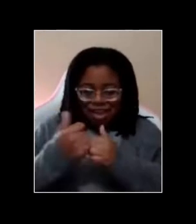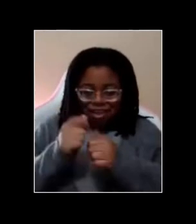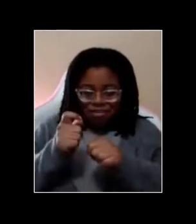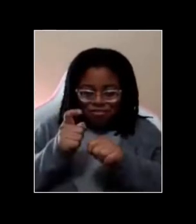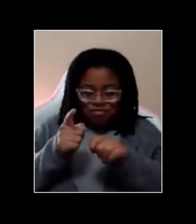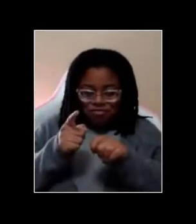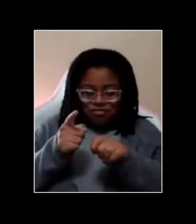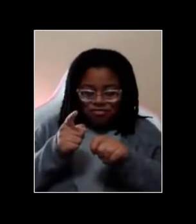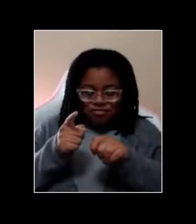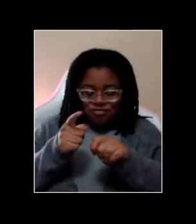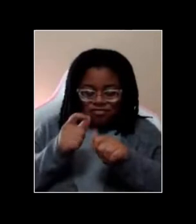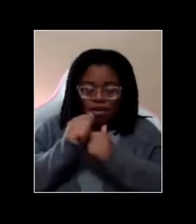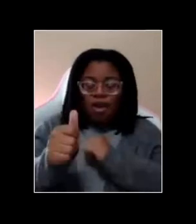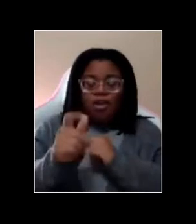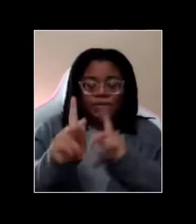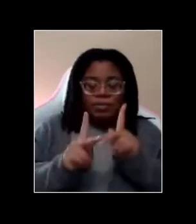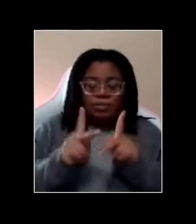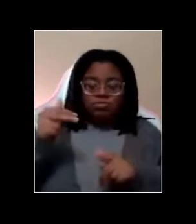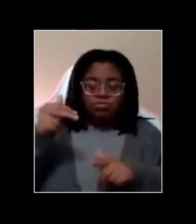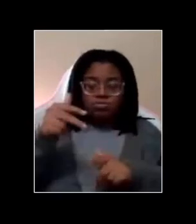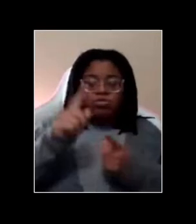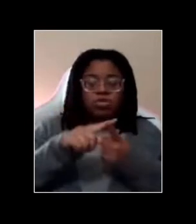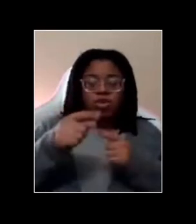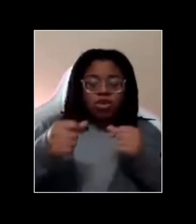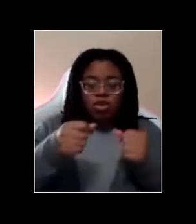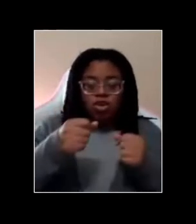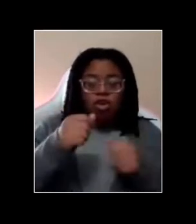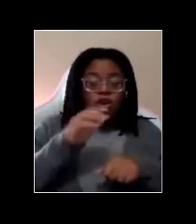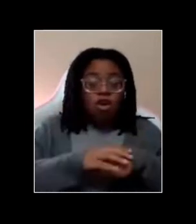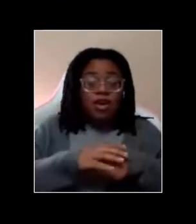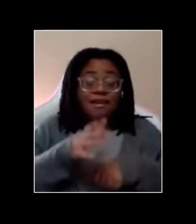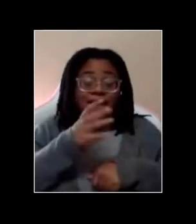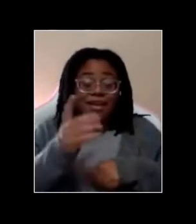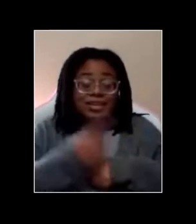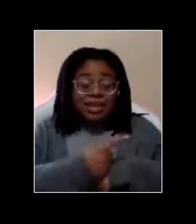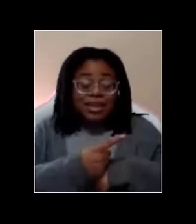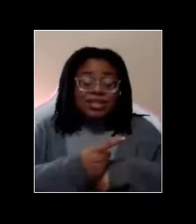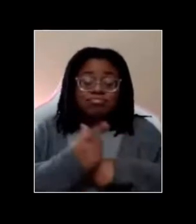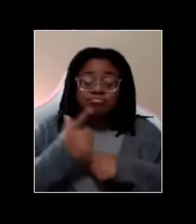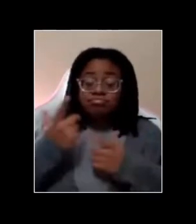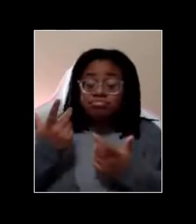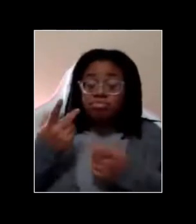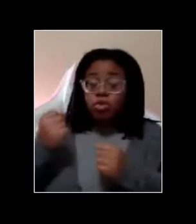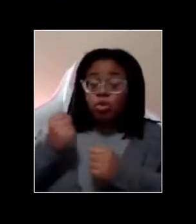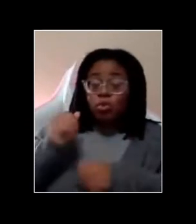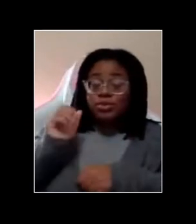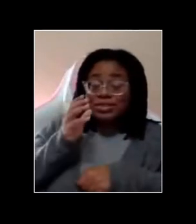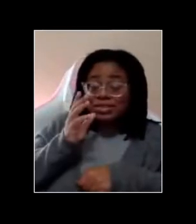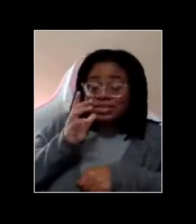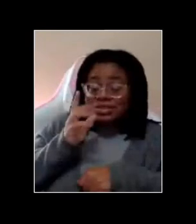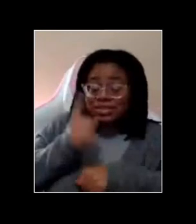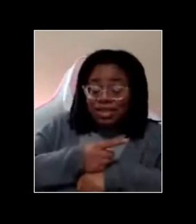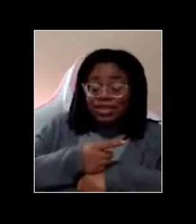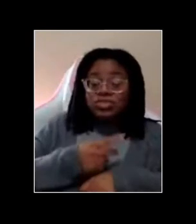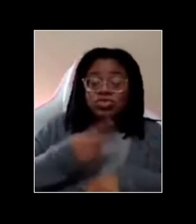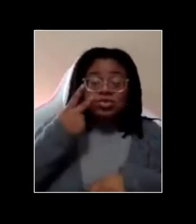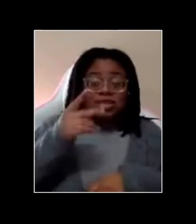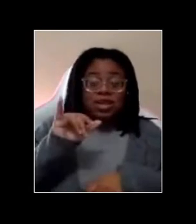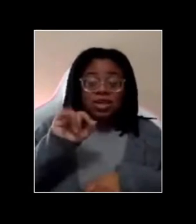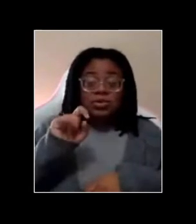cars on hotter versus colder than average days. And in Yosemite, you can see people were more